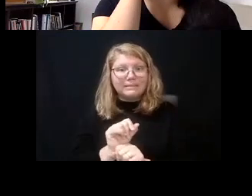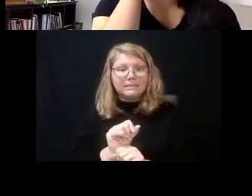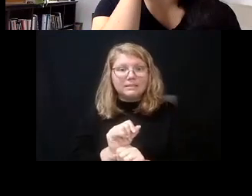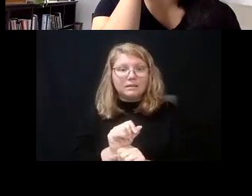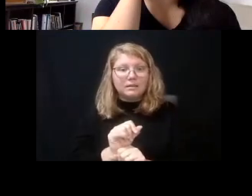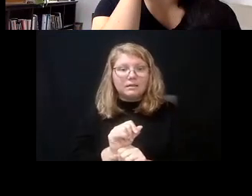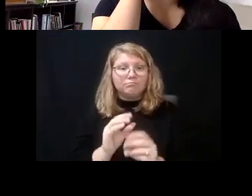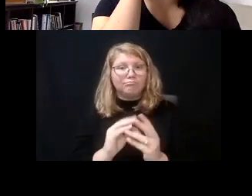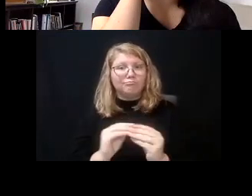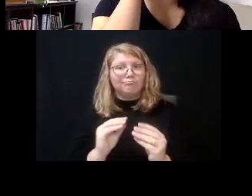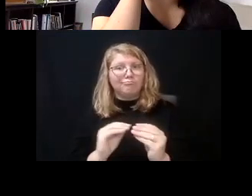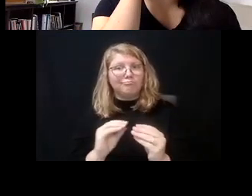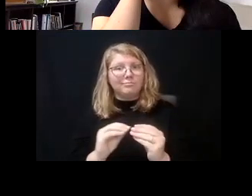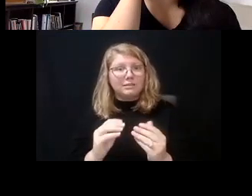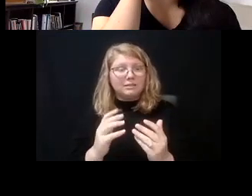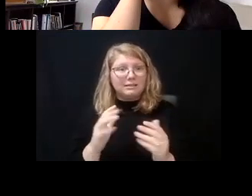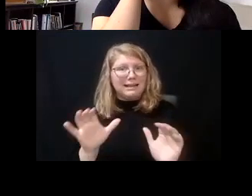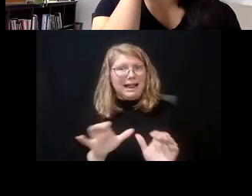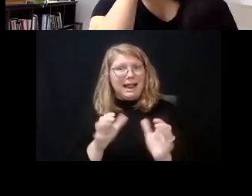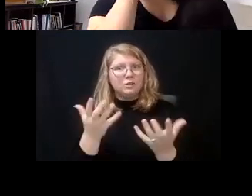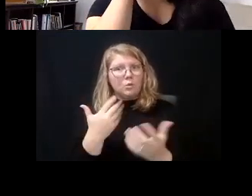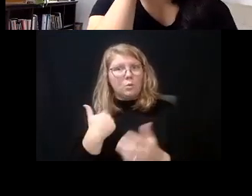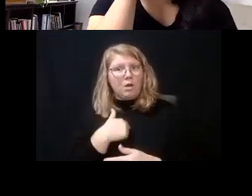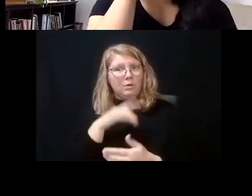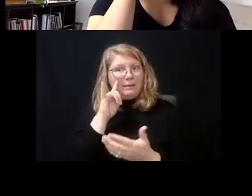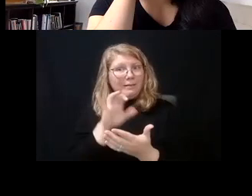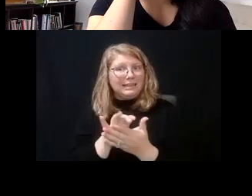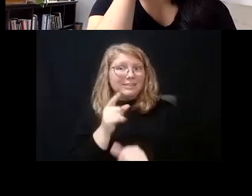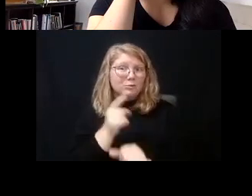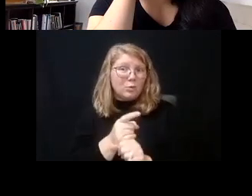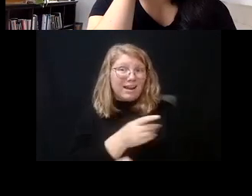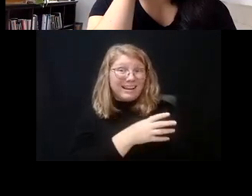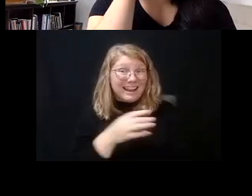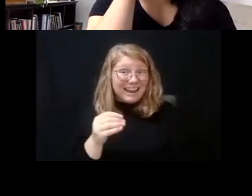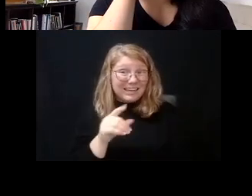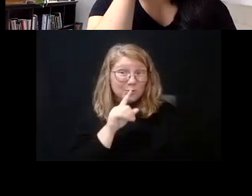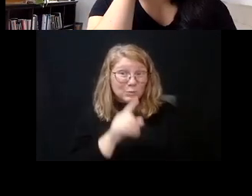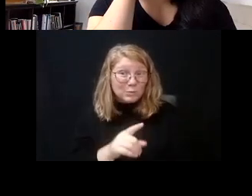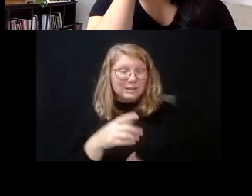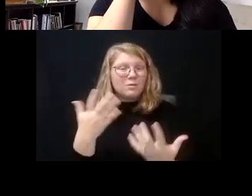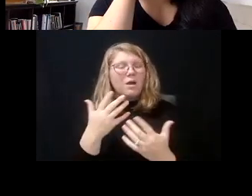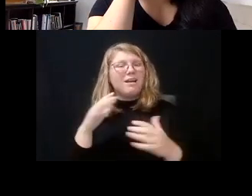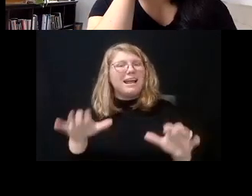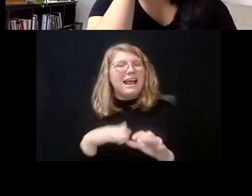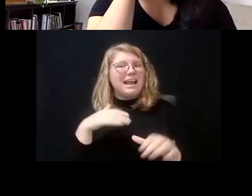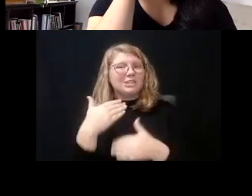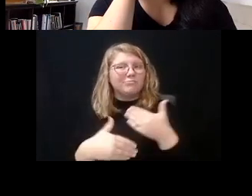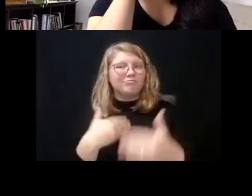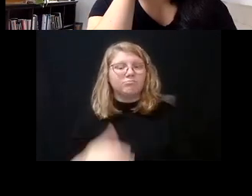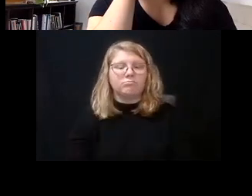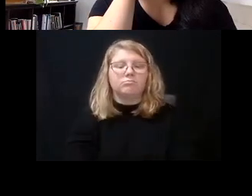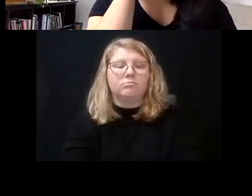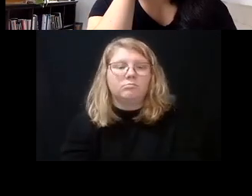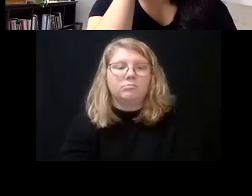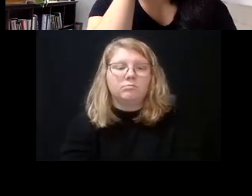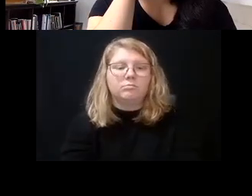saying how are we acting on what we believe is right and true, right? And what are some action steps for that?